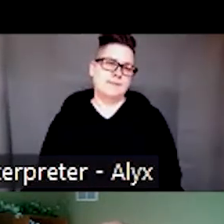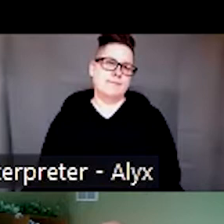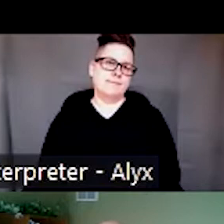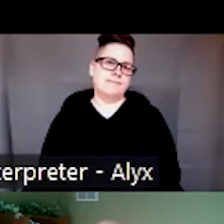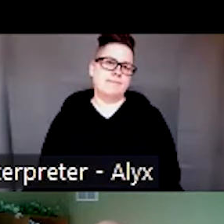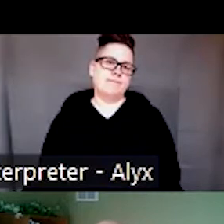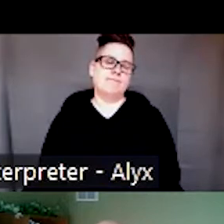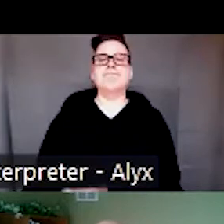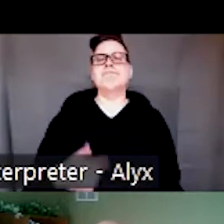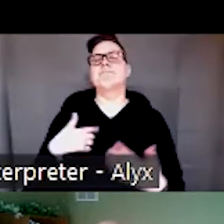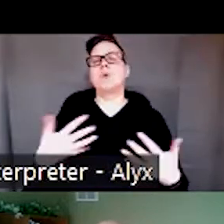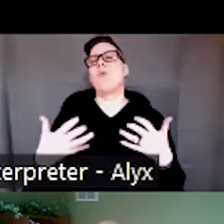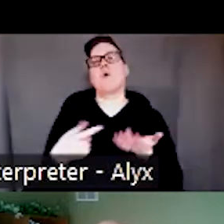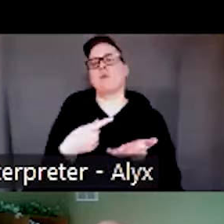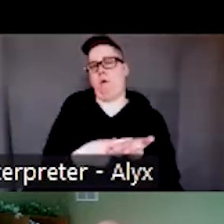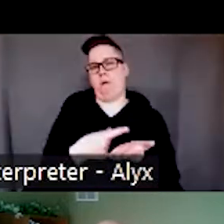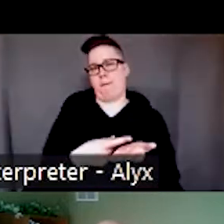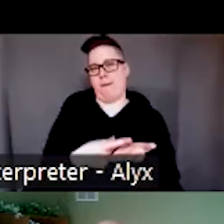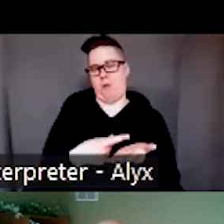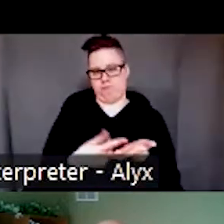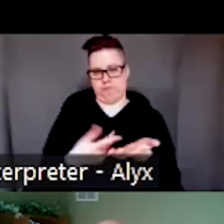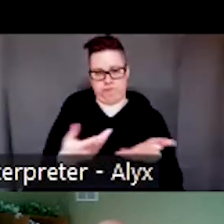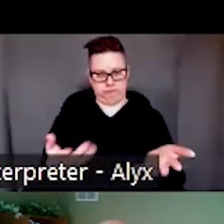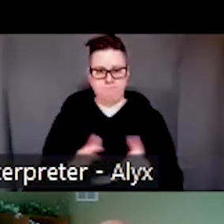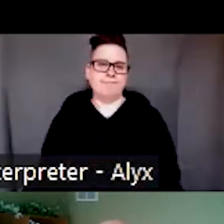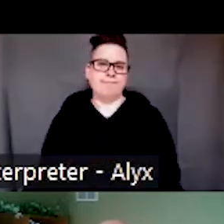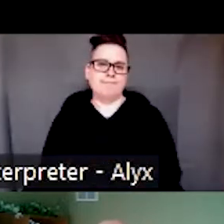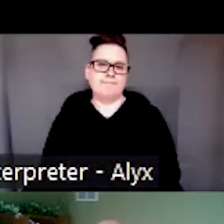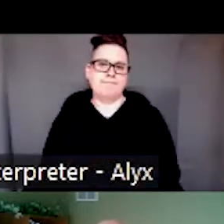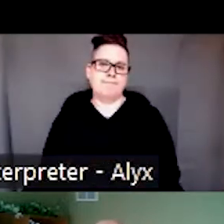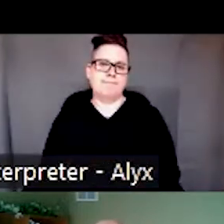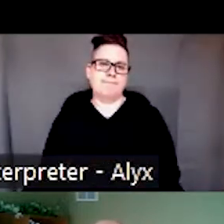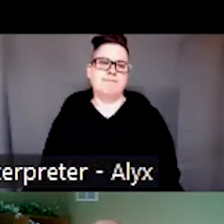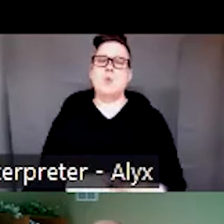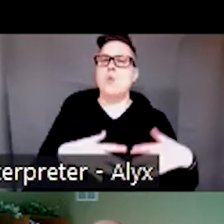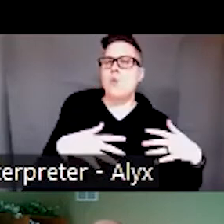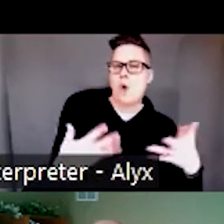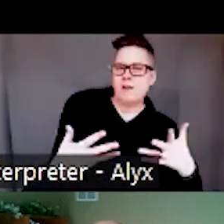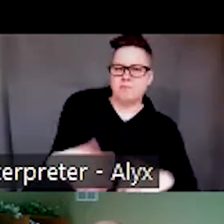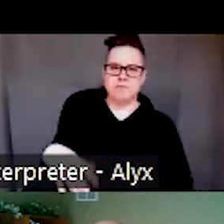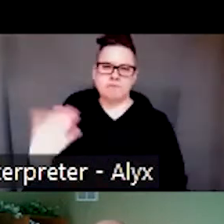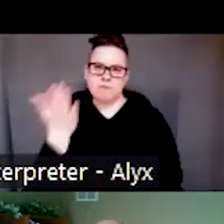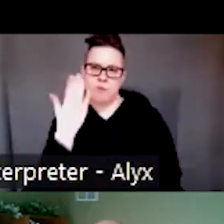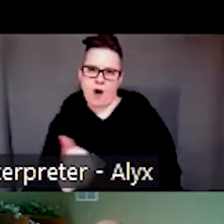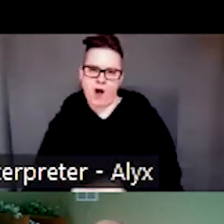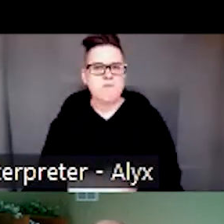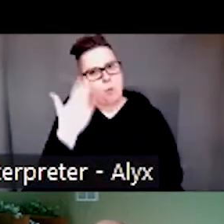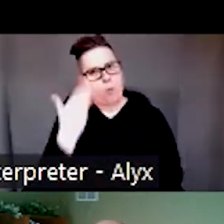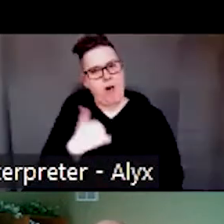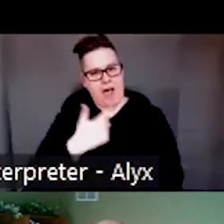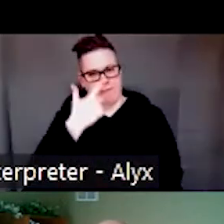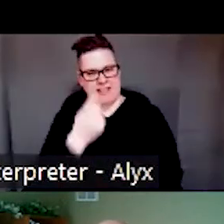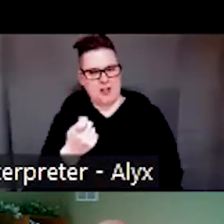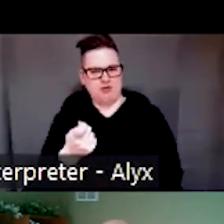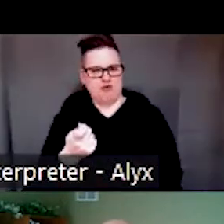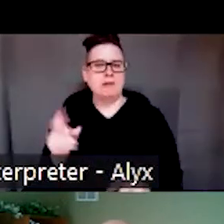What I'd like to talk about with you is the what and why, kind of why it is that I'm interested in this concept